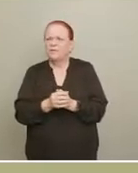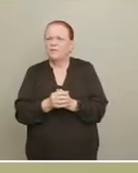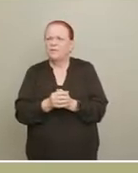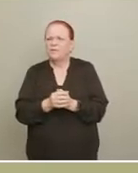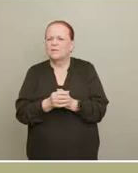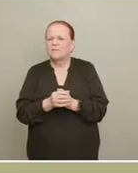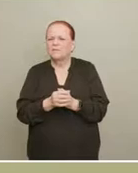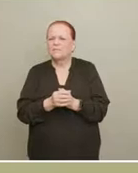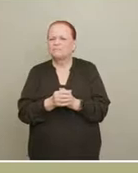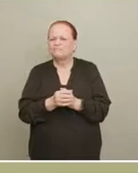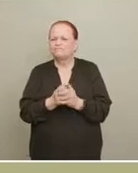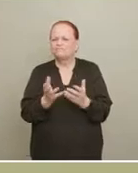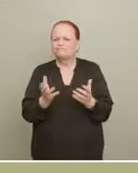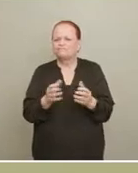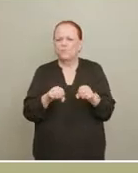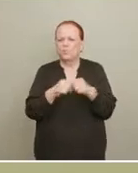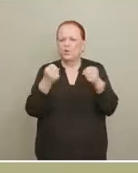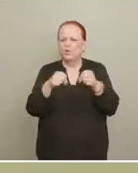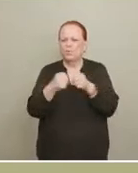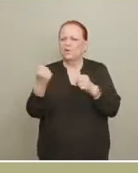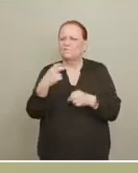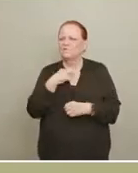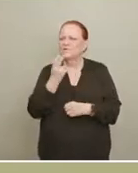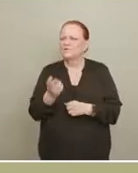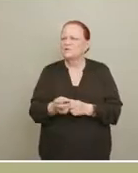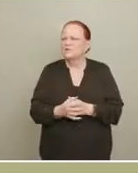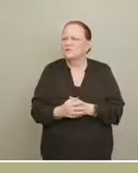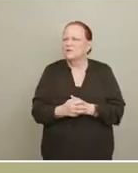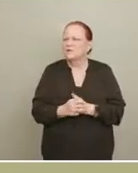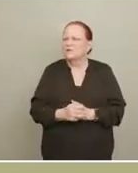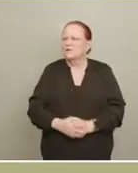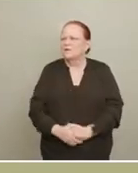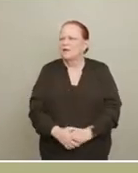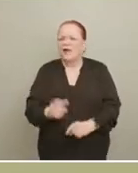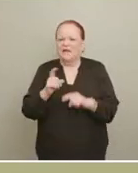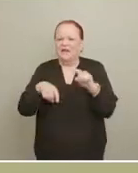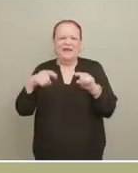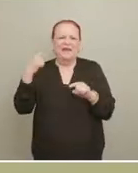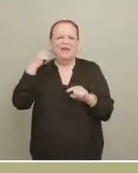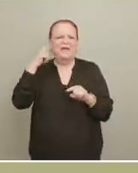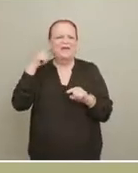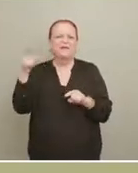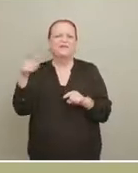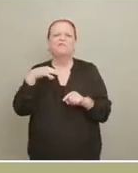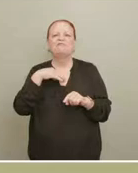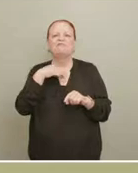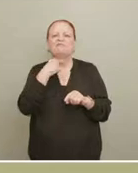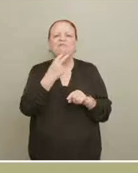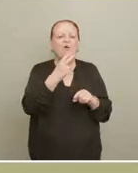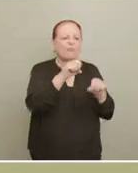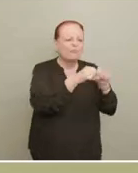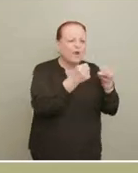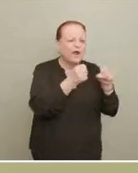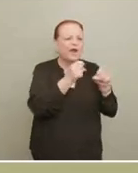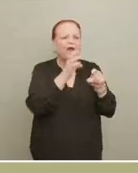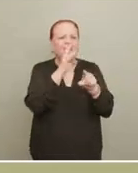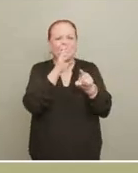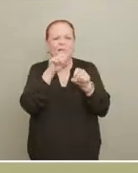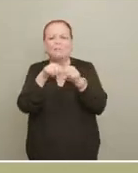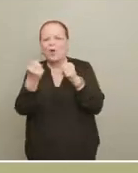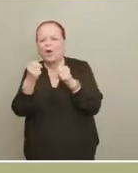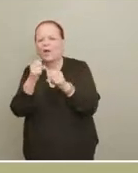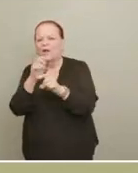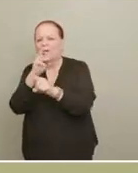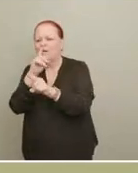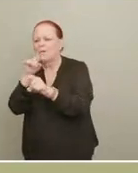format to make them as possible? So to summarize, because we have a little bit of an echo in here